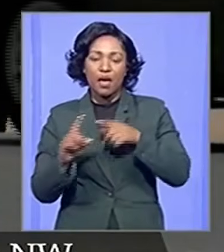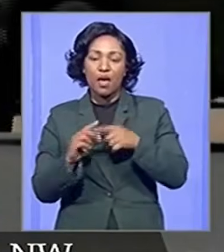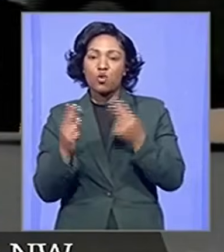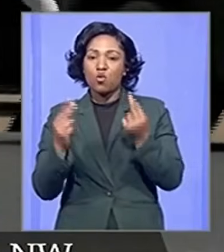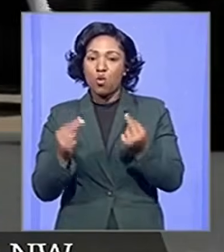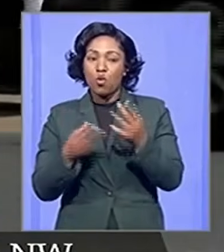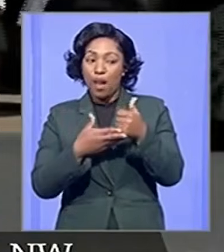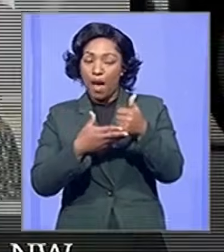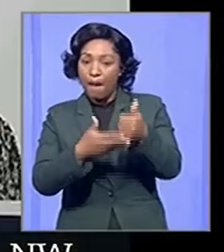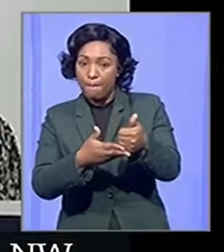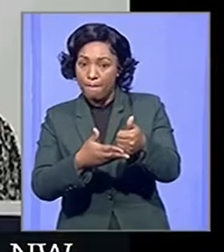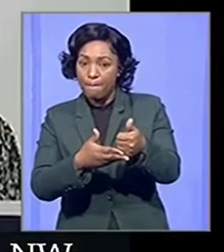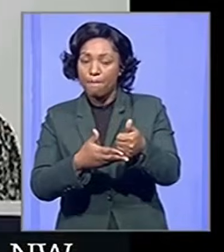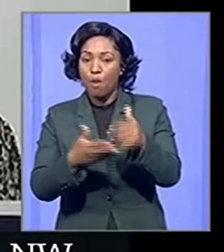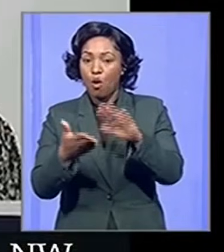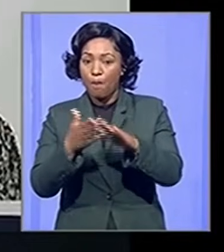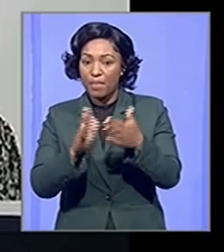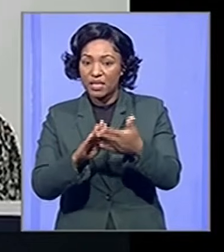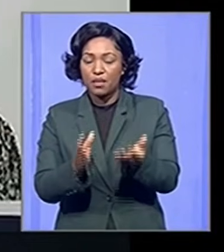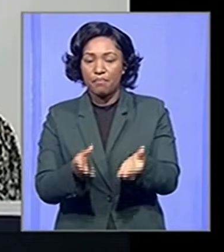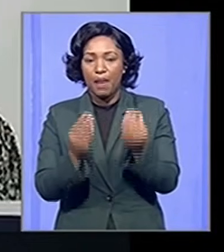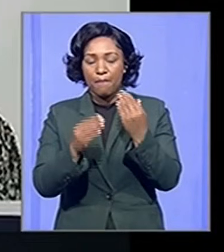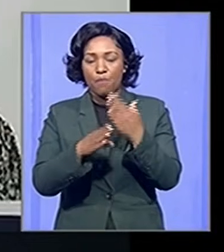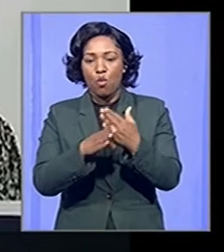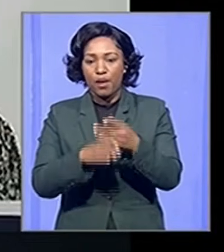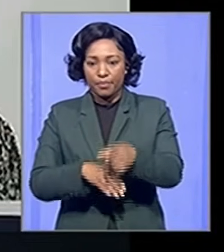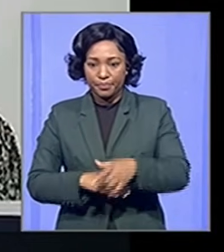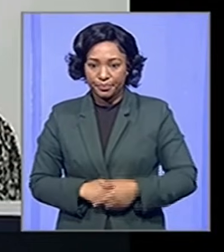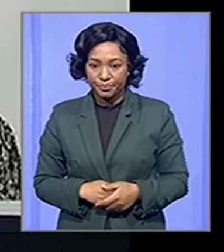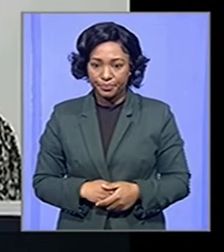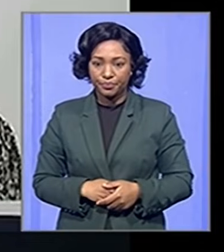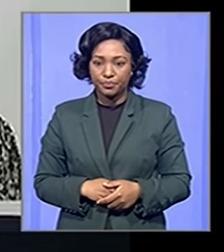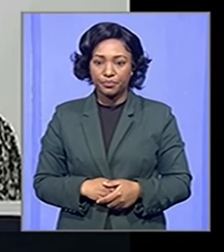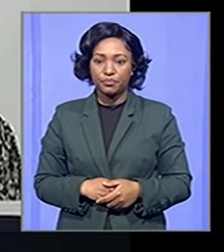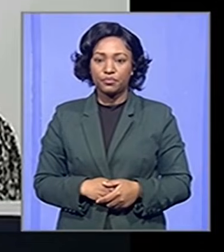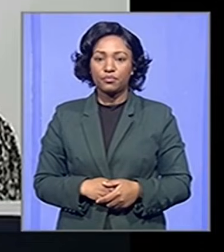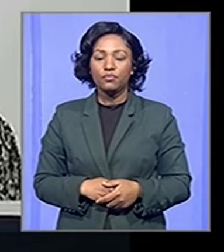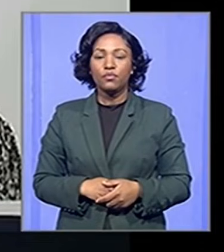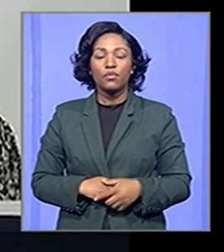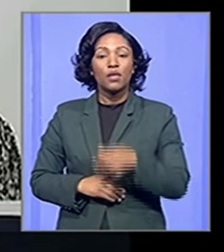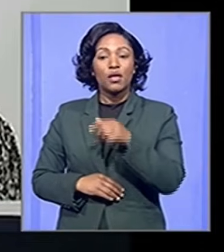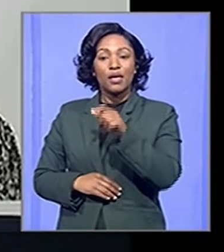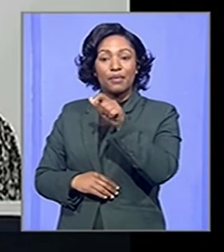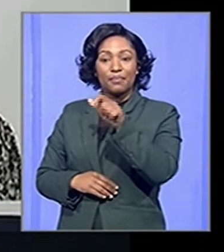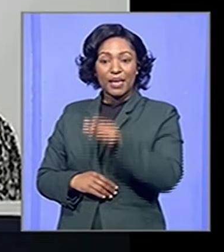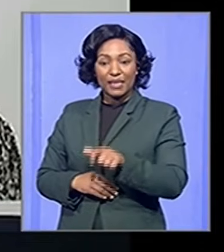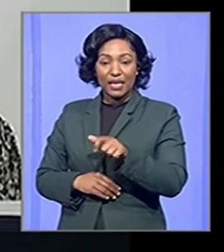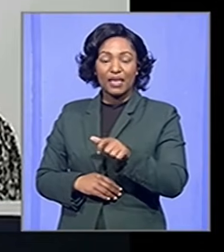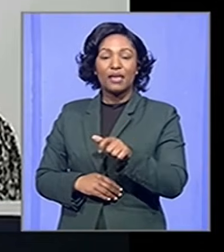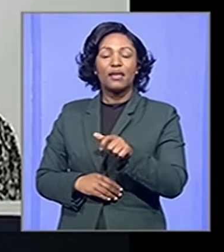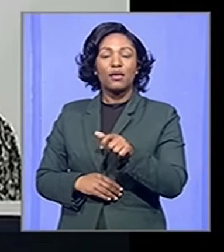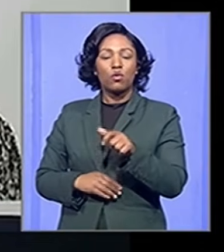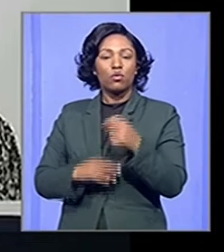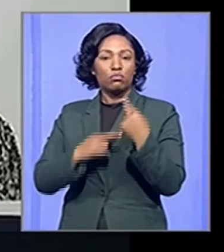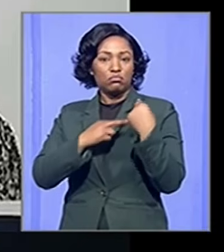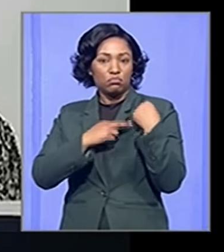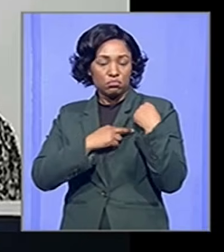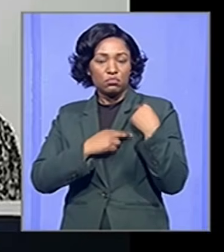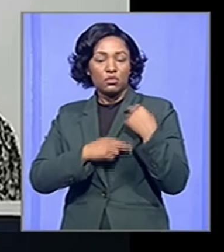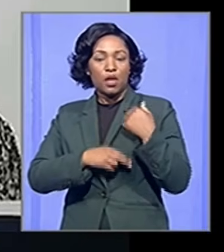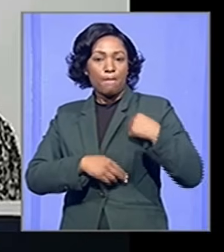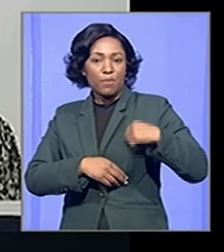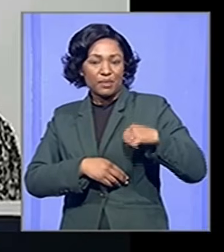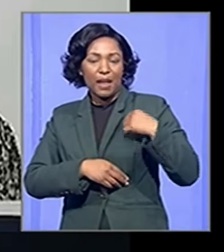baagi ditirelo. Re kopa ratoropo yo o tswang go thopiwa go samagana le ditlhaelo tseno tsotlhe ka tsepamo